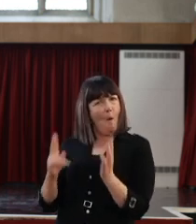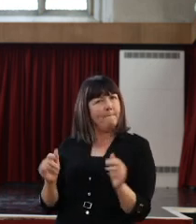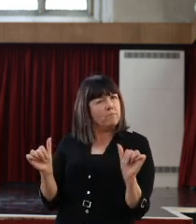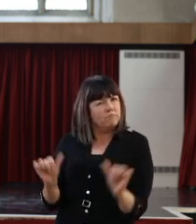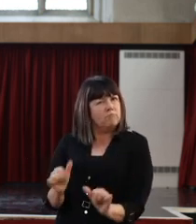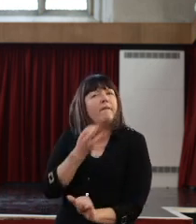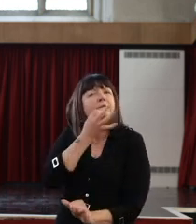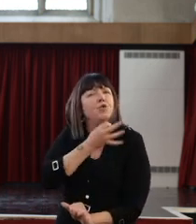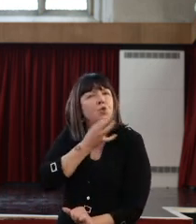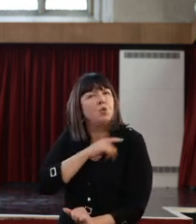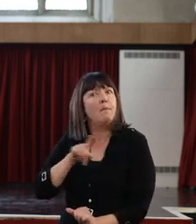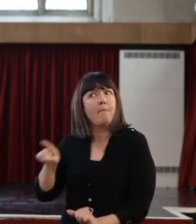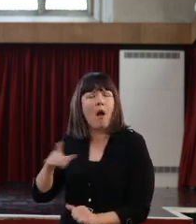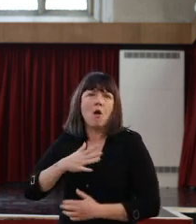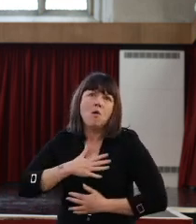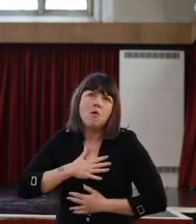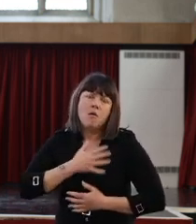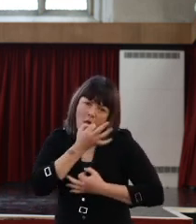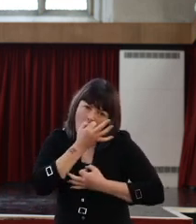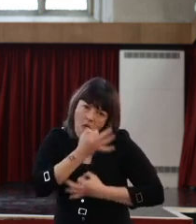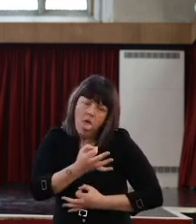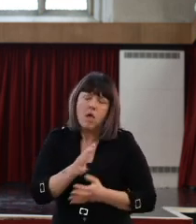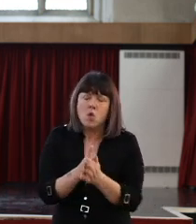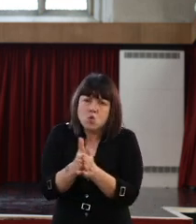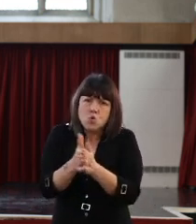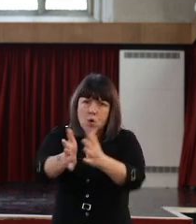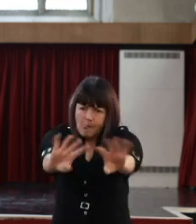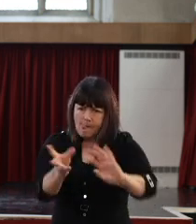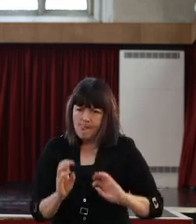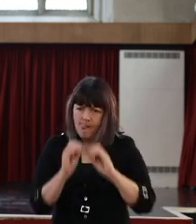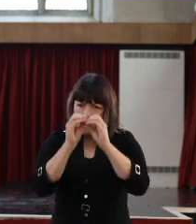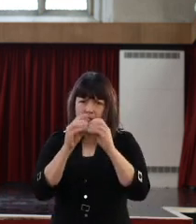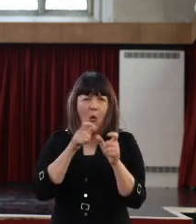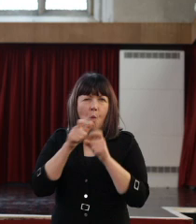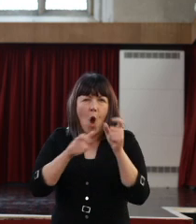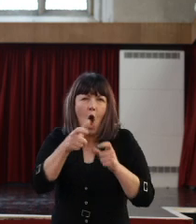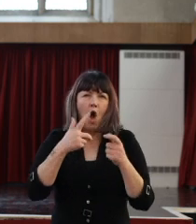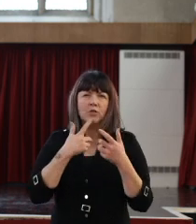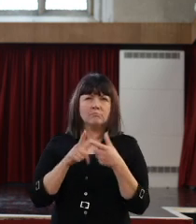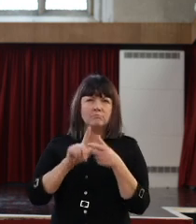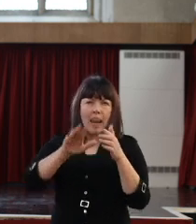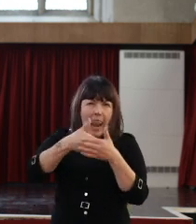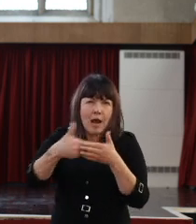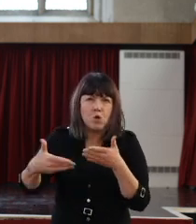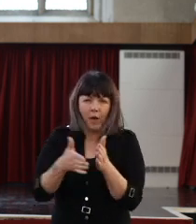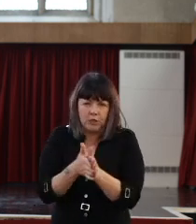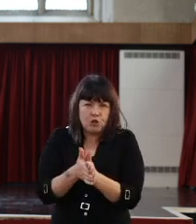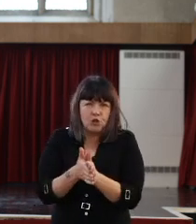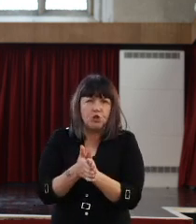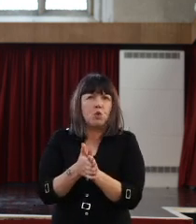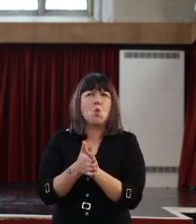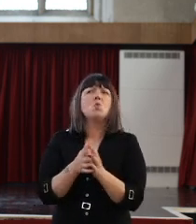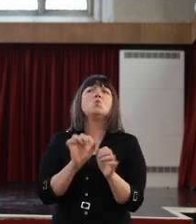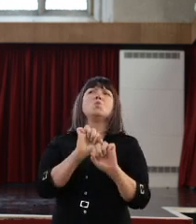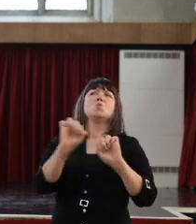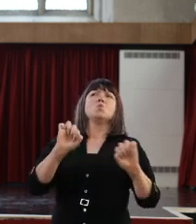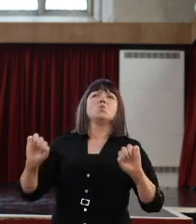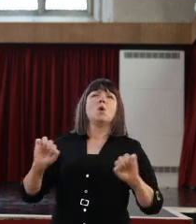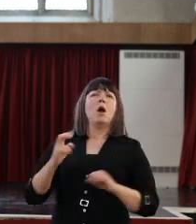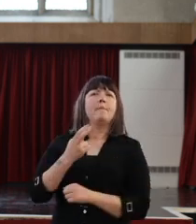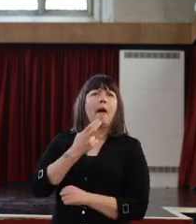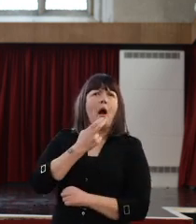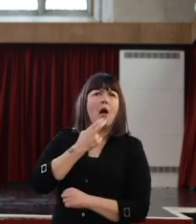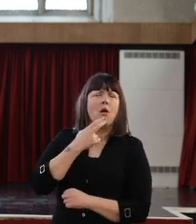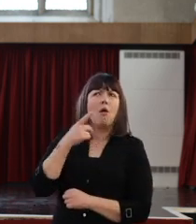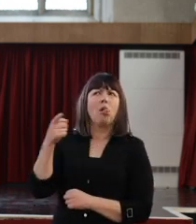with words. And that sort of made me stand out in my family. I got funny looks off uncles who say things like, not only can